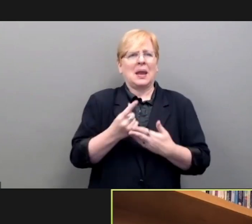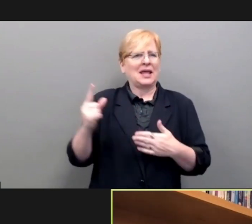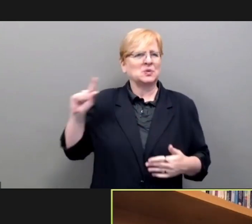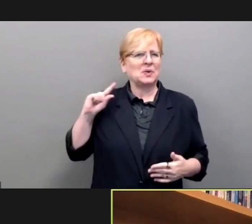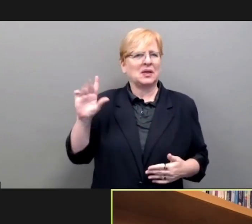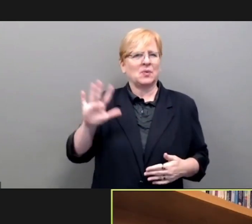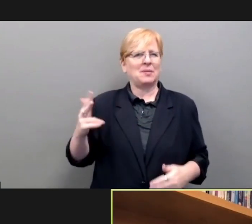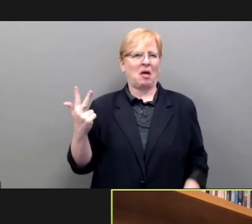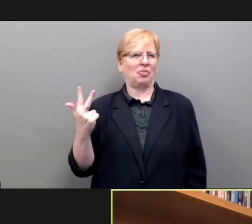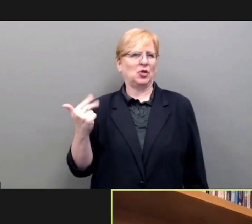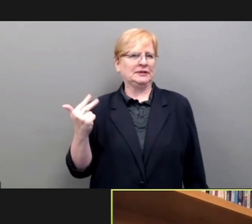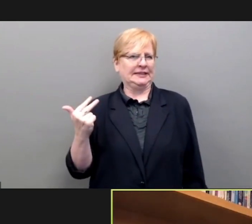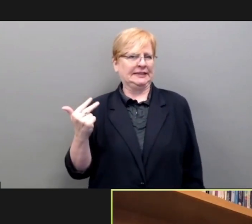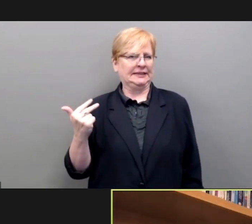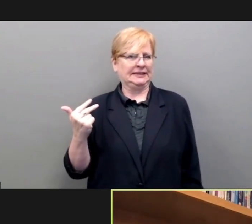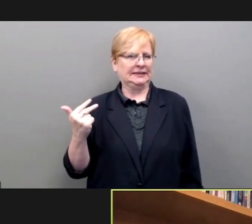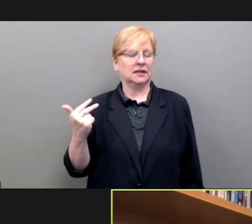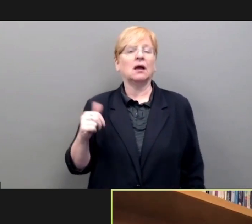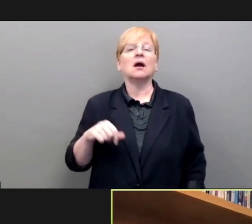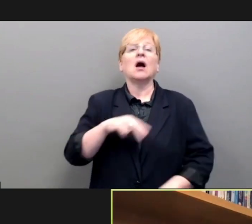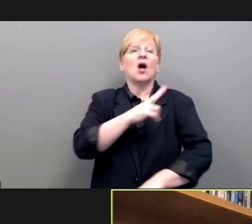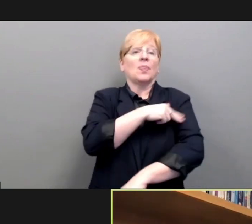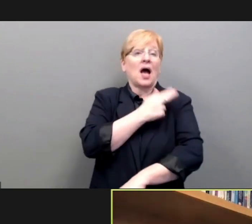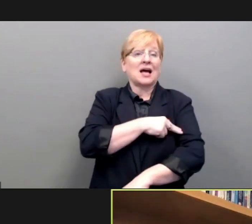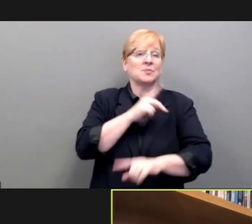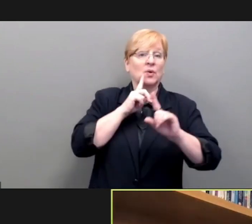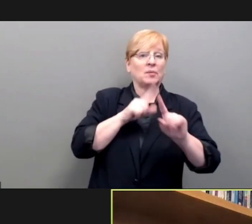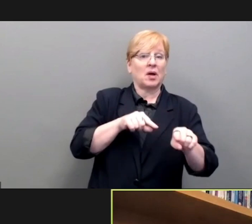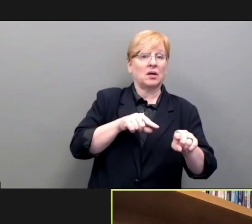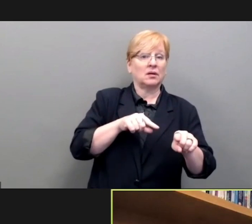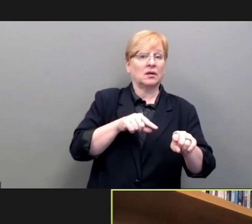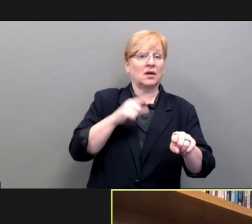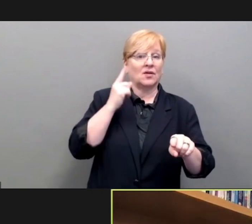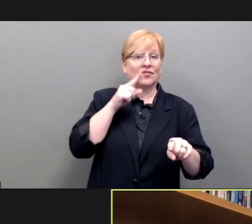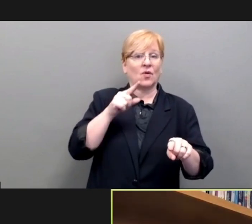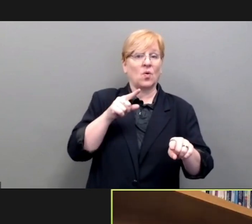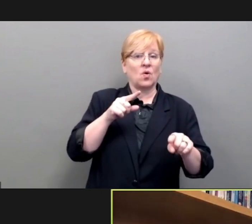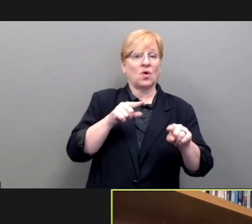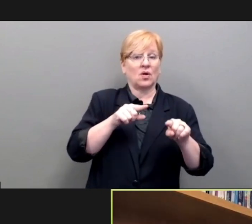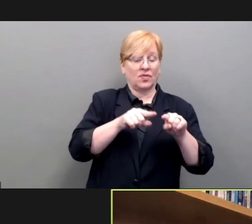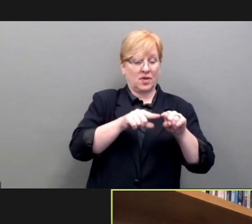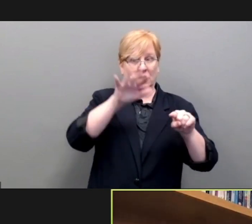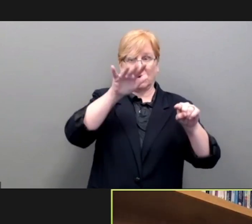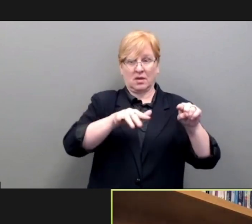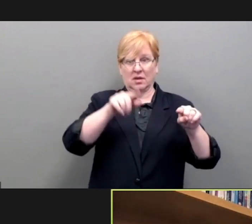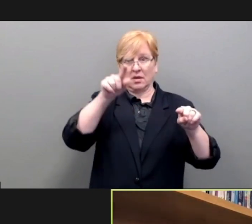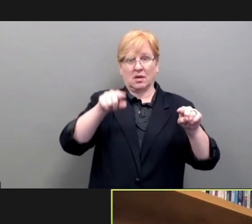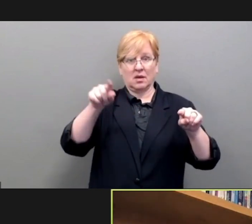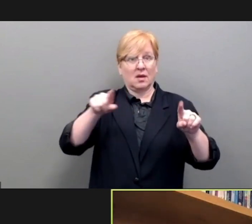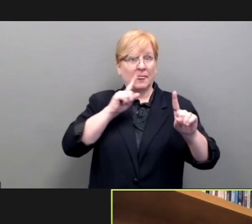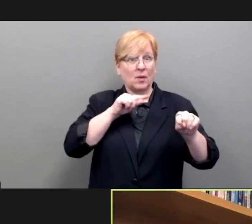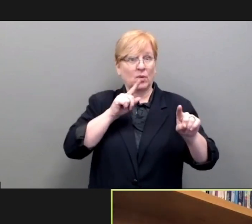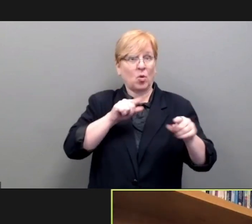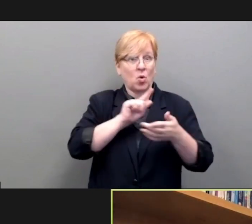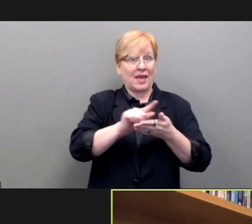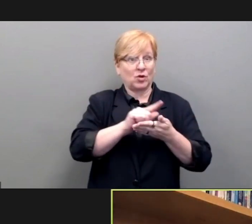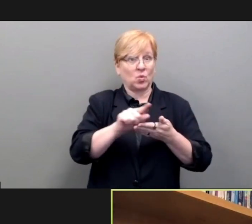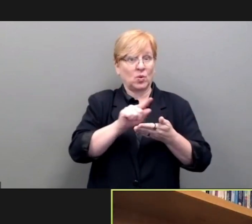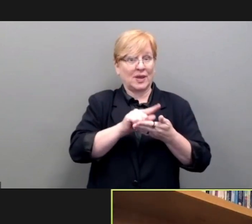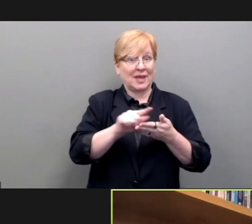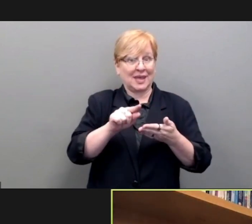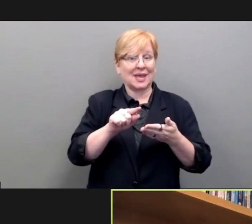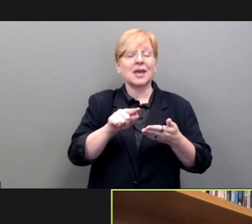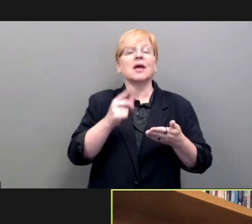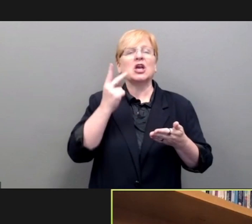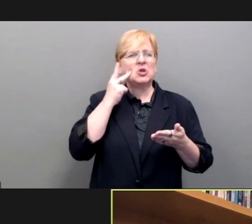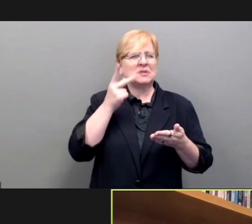your hospitalization report, under the voluminous epidemiology reports now that come out every week on DOH, you can see the